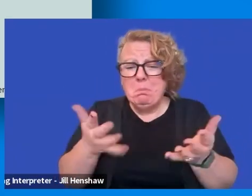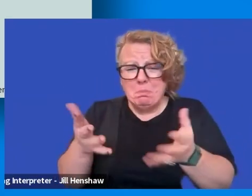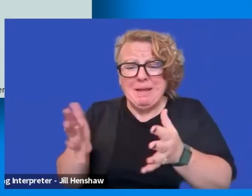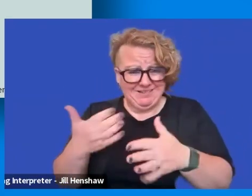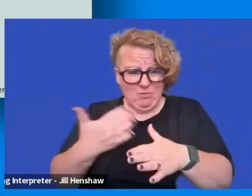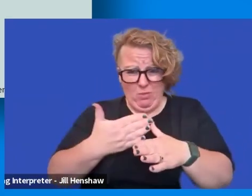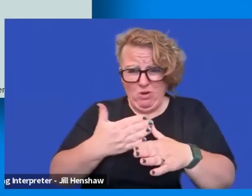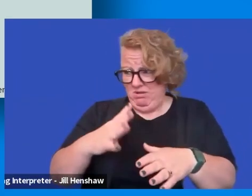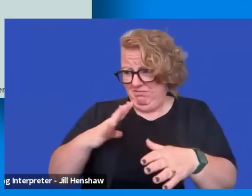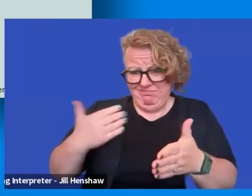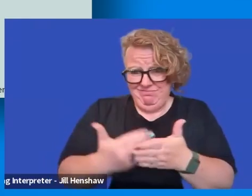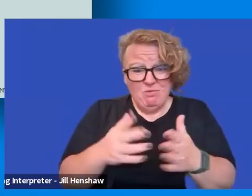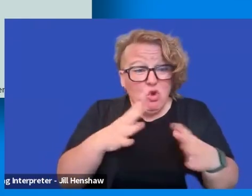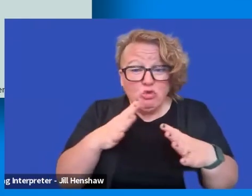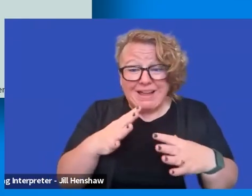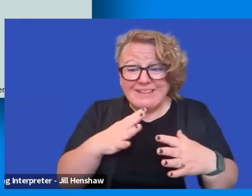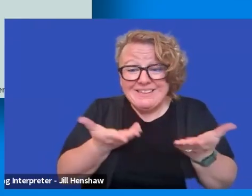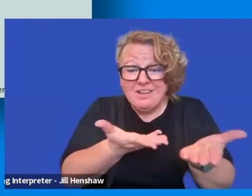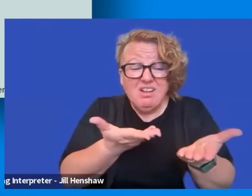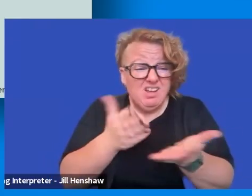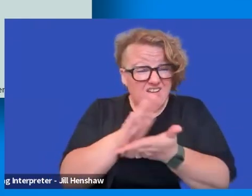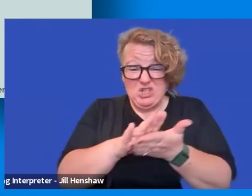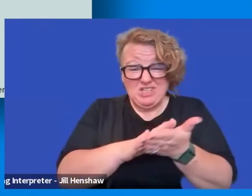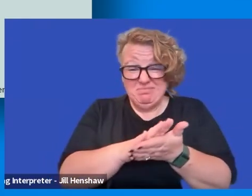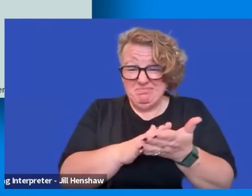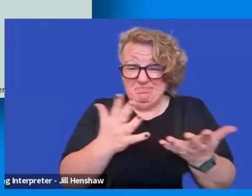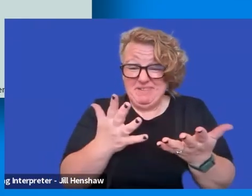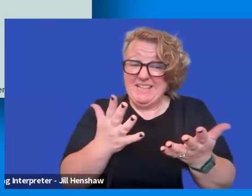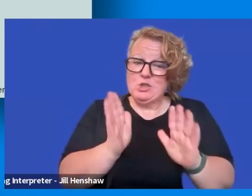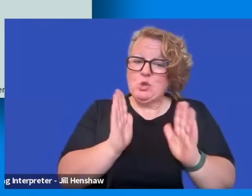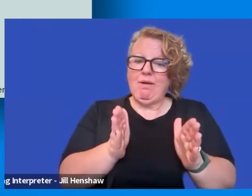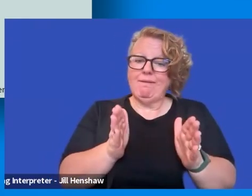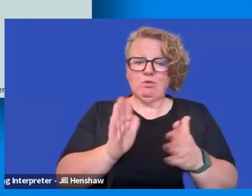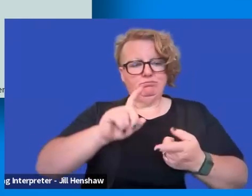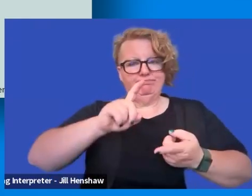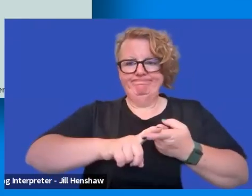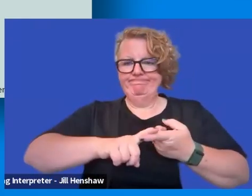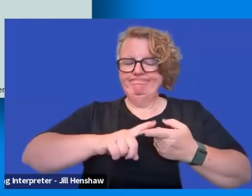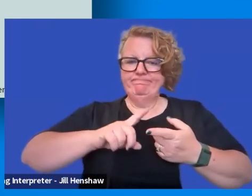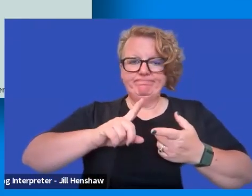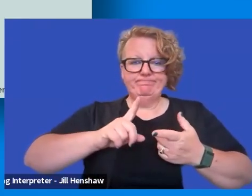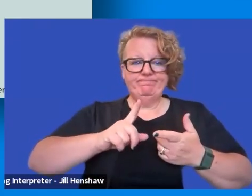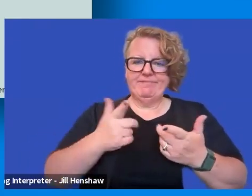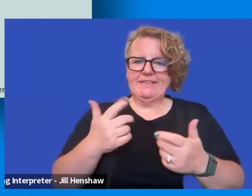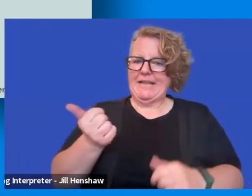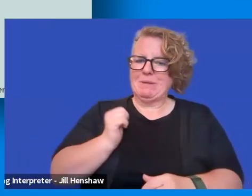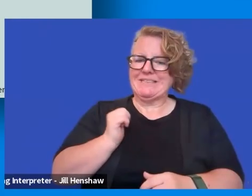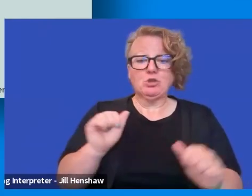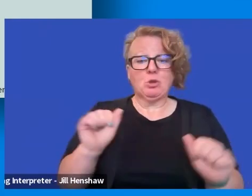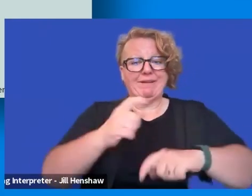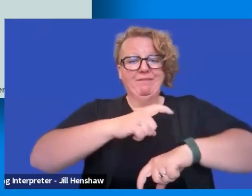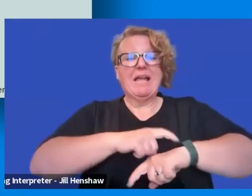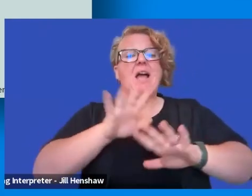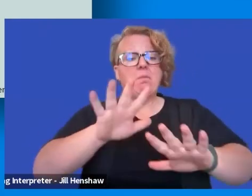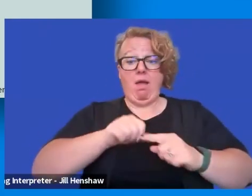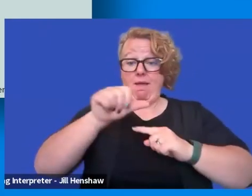work required to offer that feedback. It's then just locking in place the expectation up front of an additional short amount of time to host a